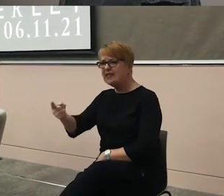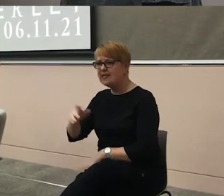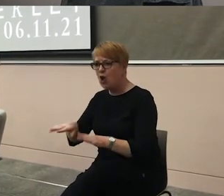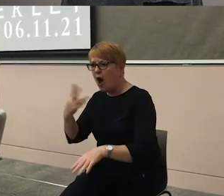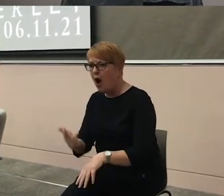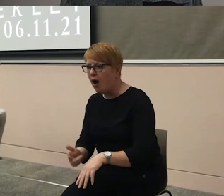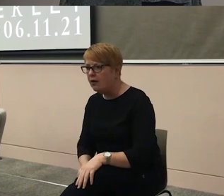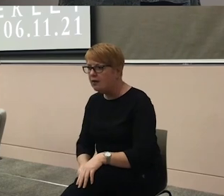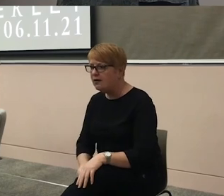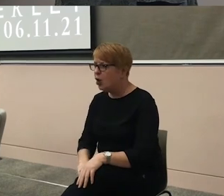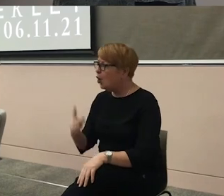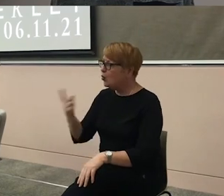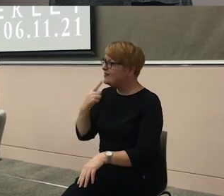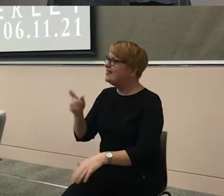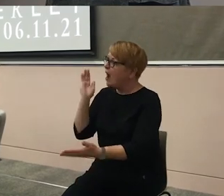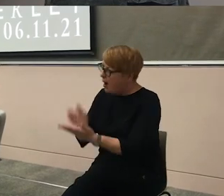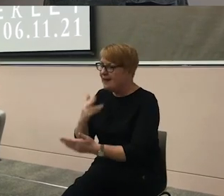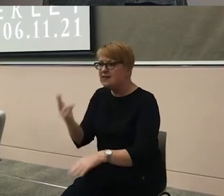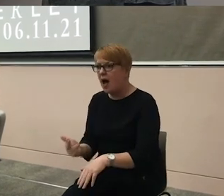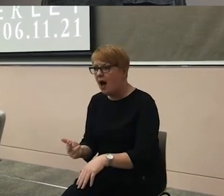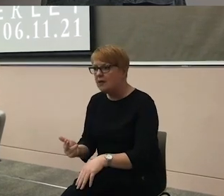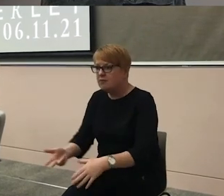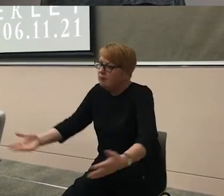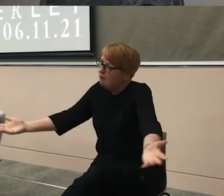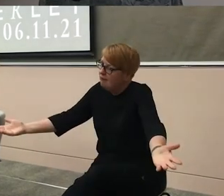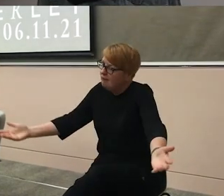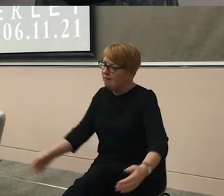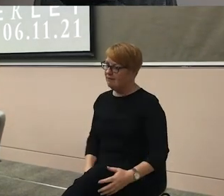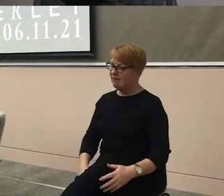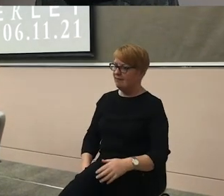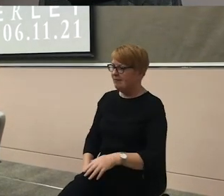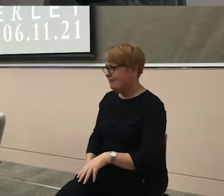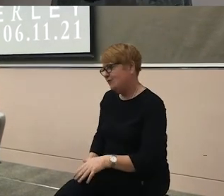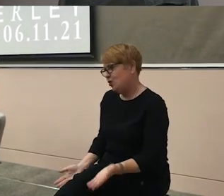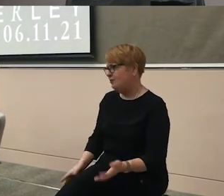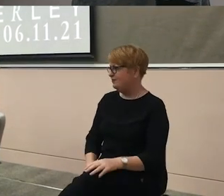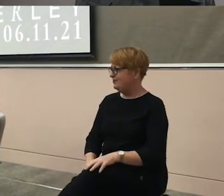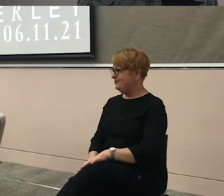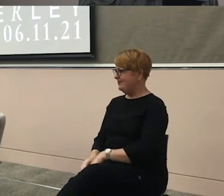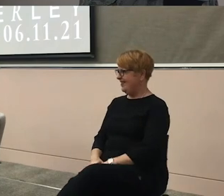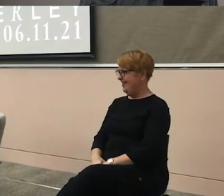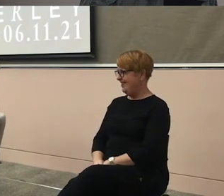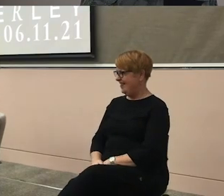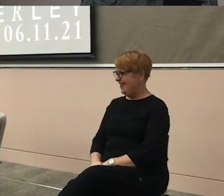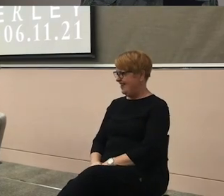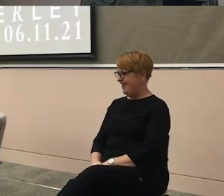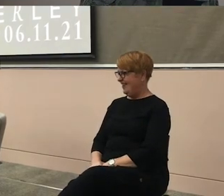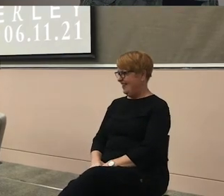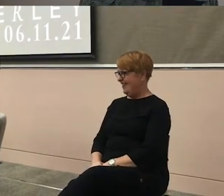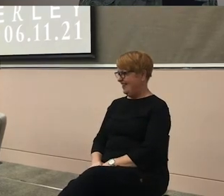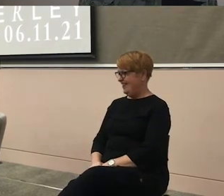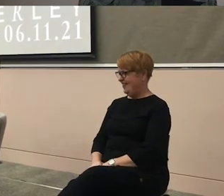I was telling my children when I got home, and they were talking like, about the exhibition snippet of the process. But that's just a question for